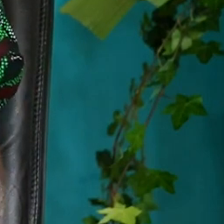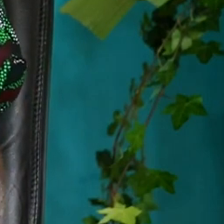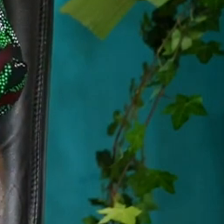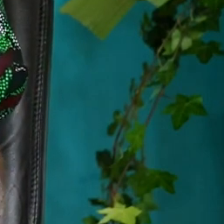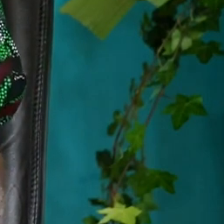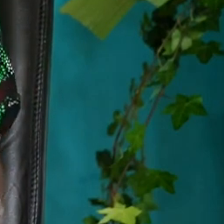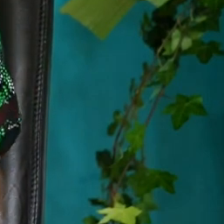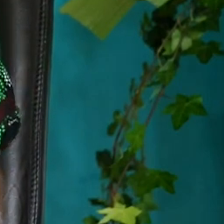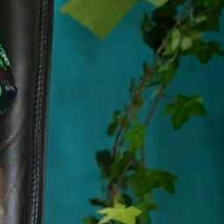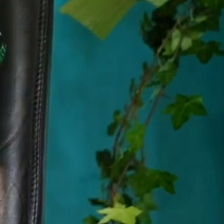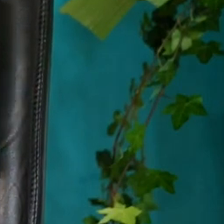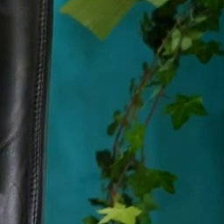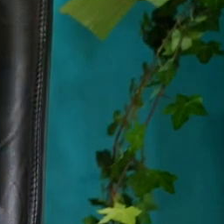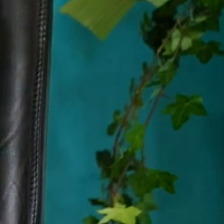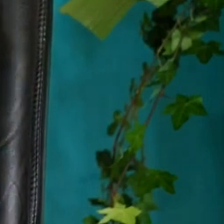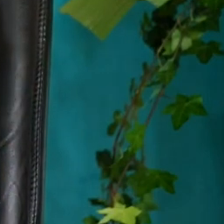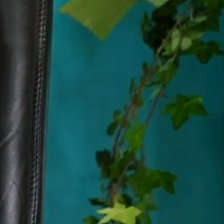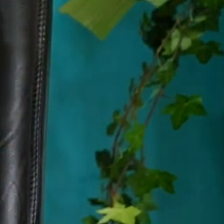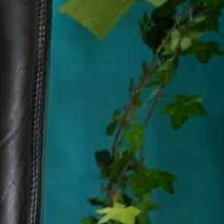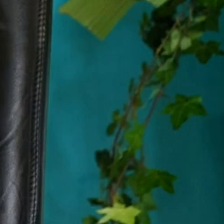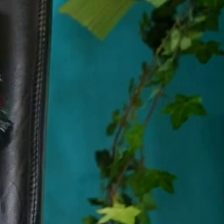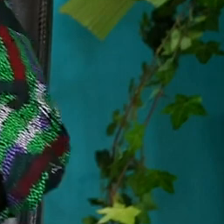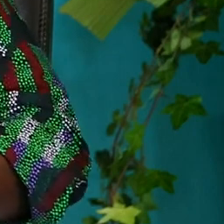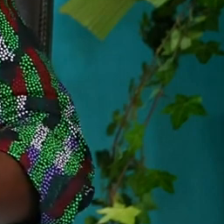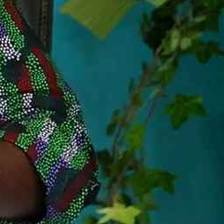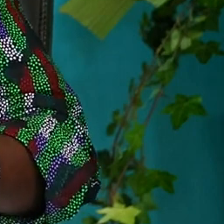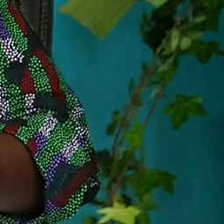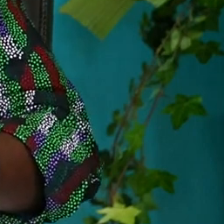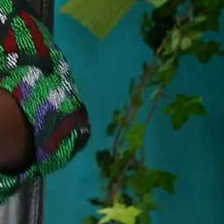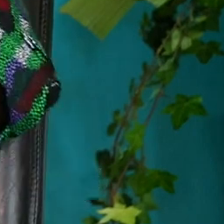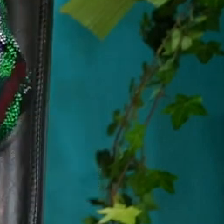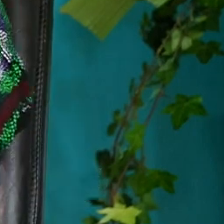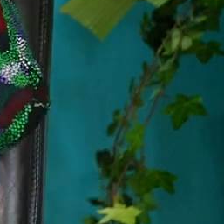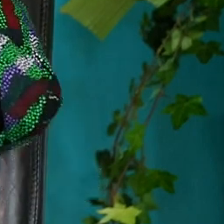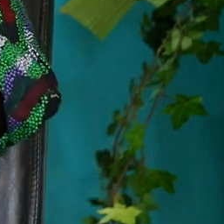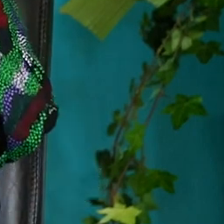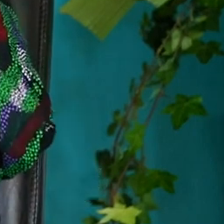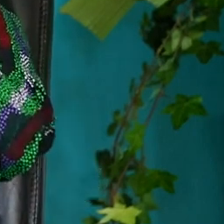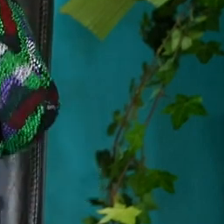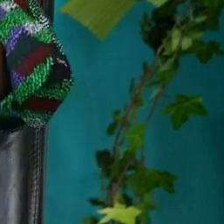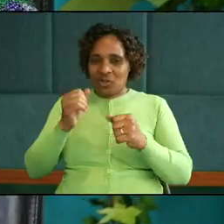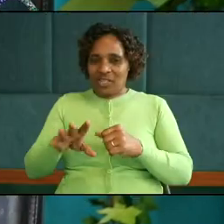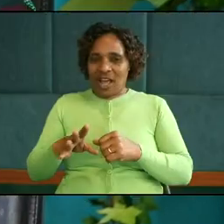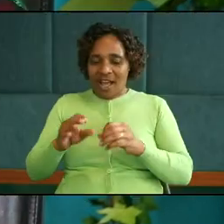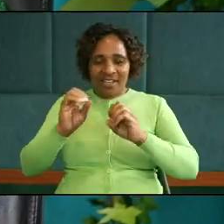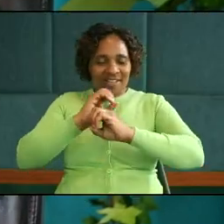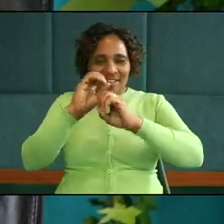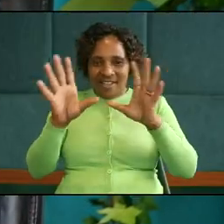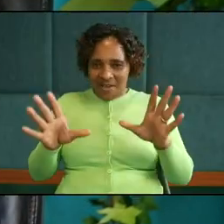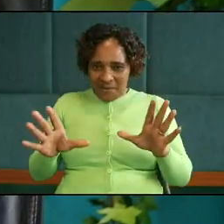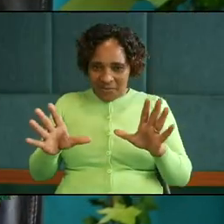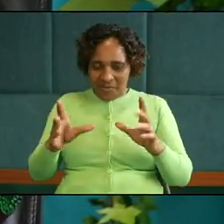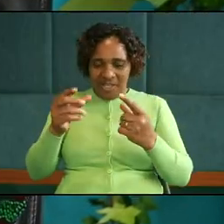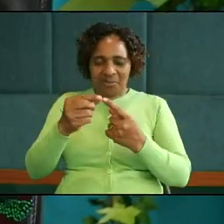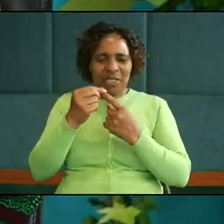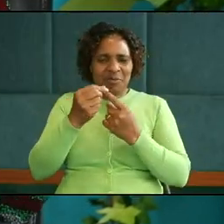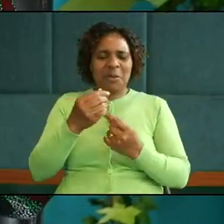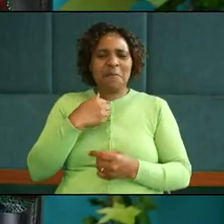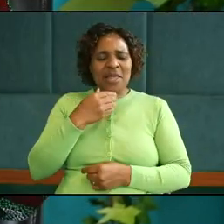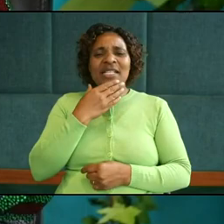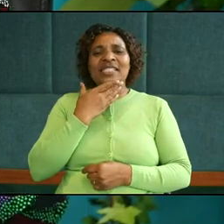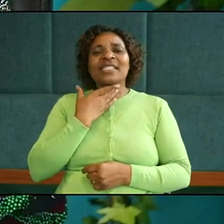Hannah was clear. I desire a son. She wasn't, I desire a daughter. She was clear. She was specific. I want a